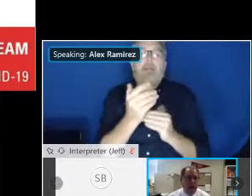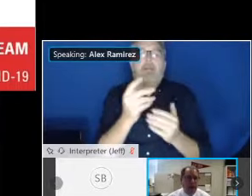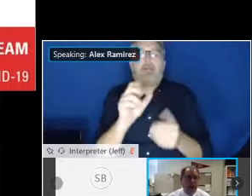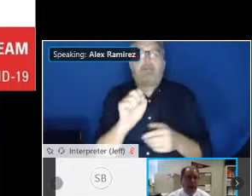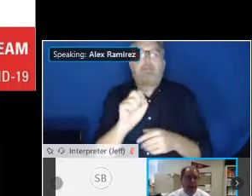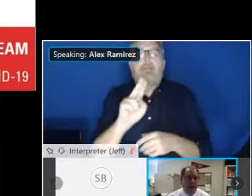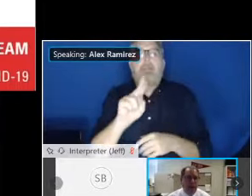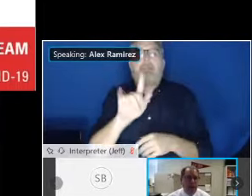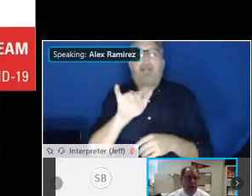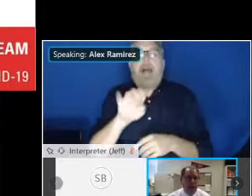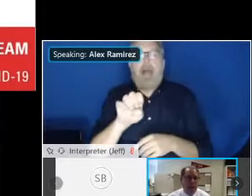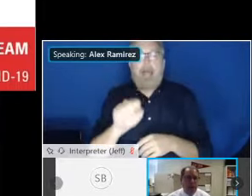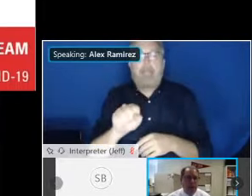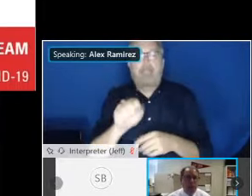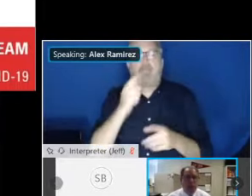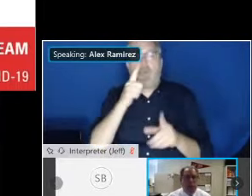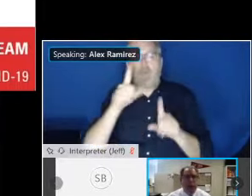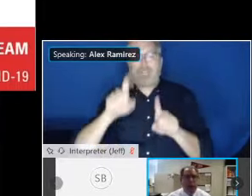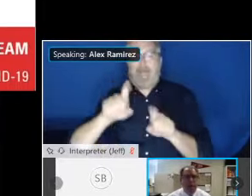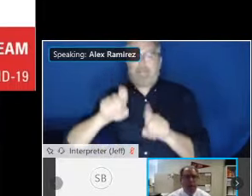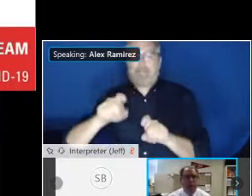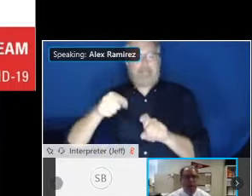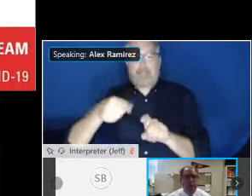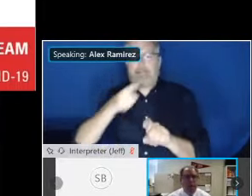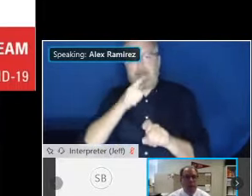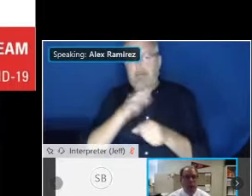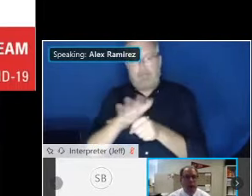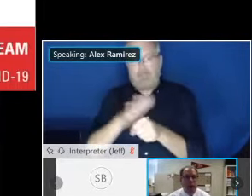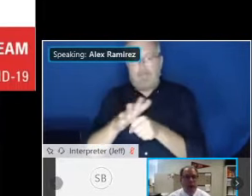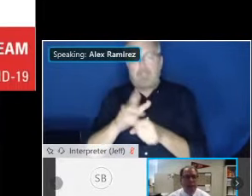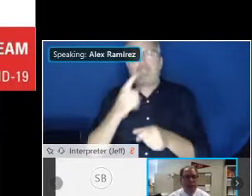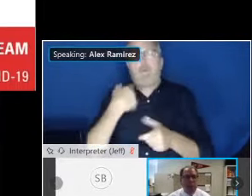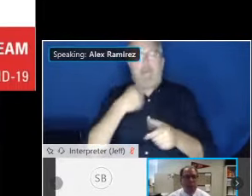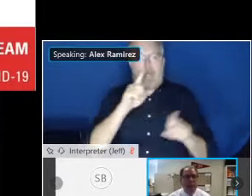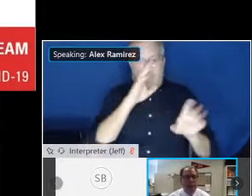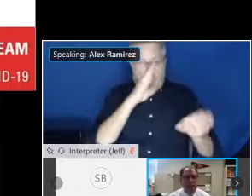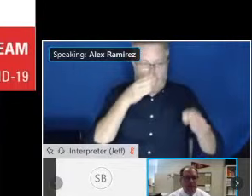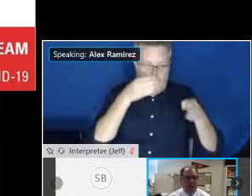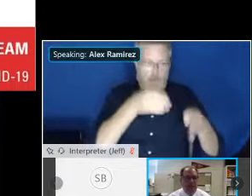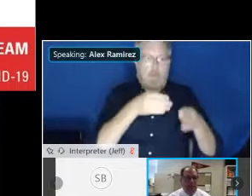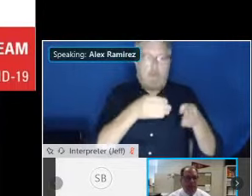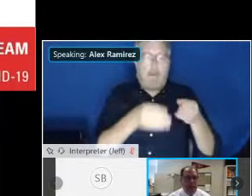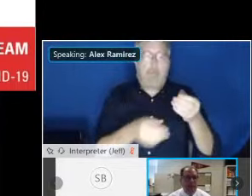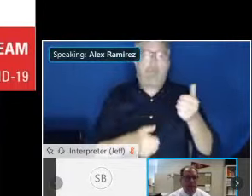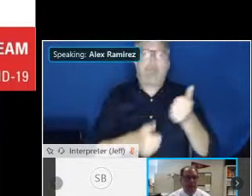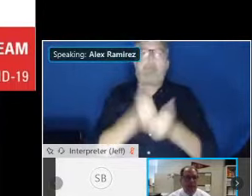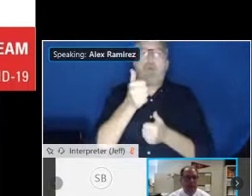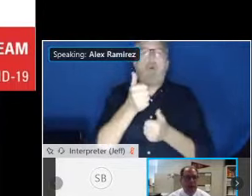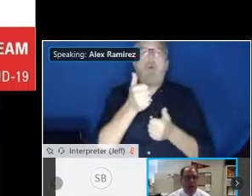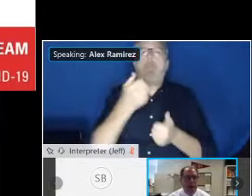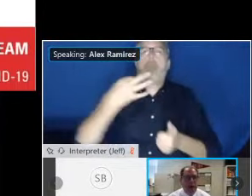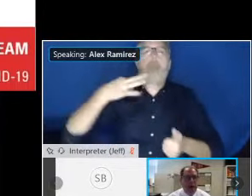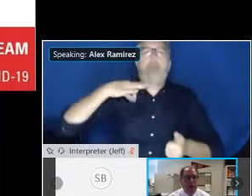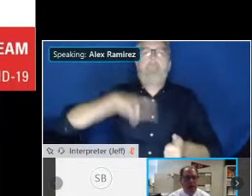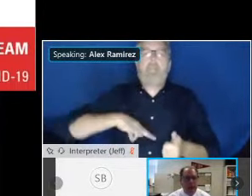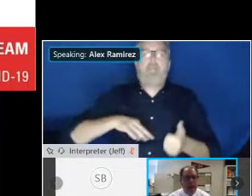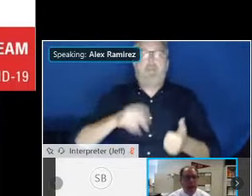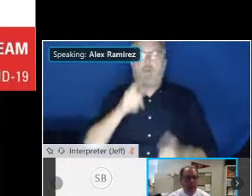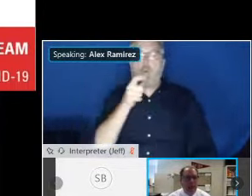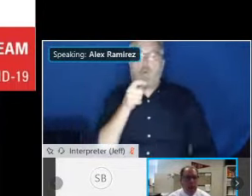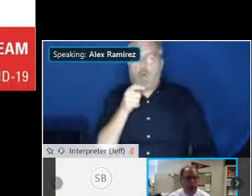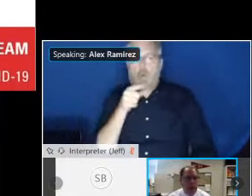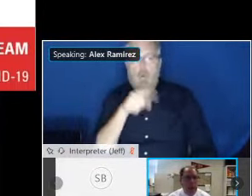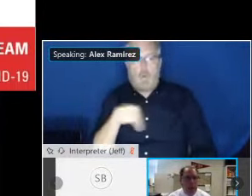supplies and reagents to do the testing. So we had to focus on what is the most beneficial testing that we